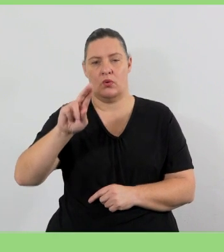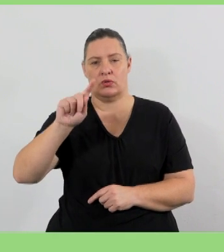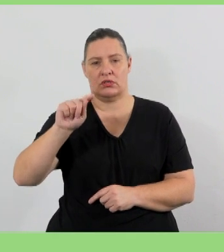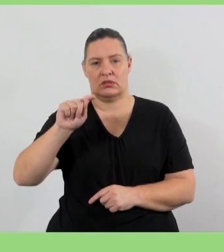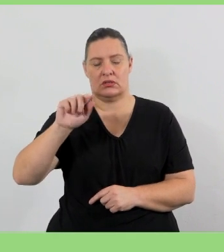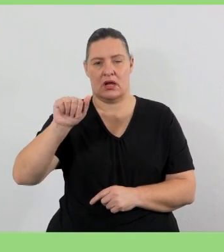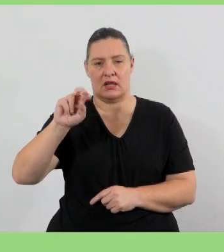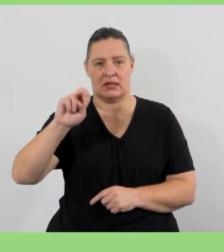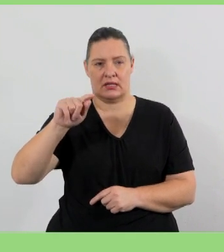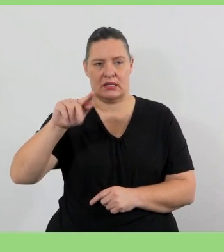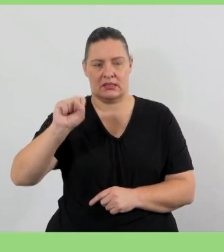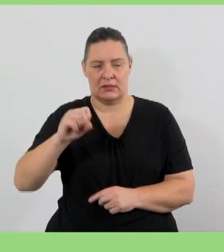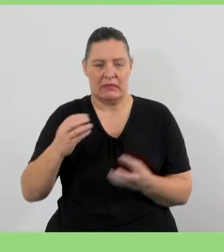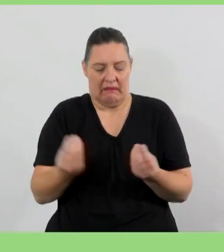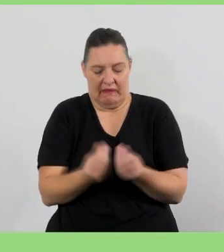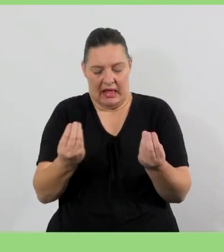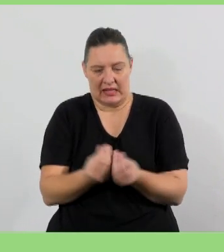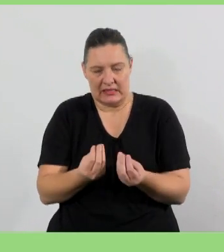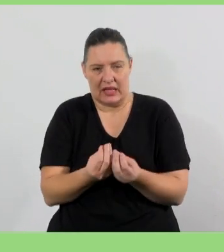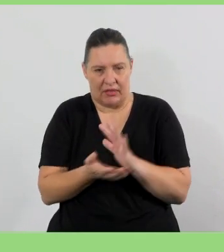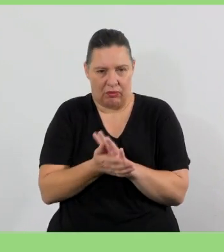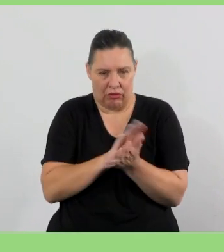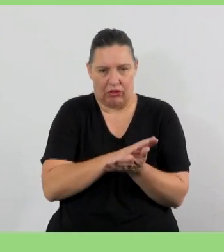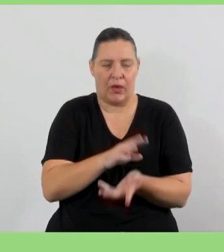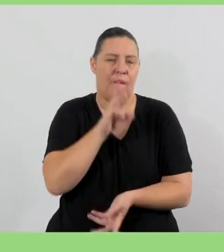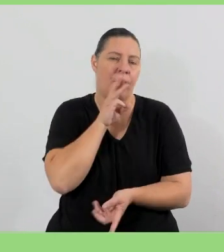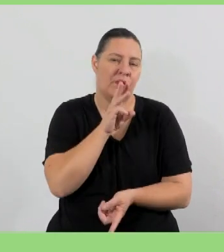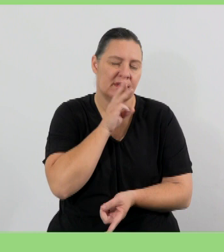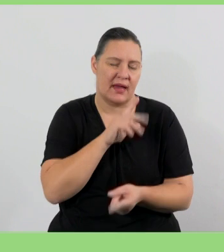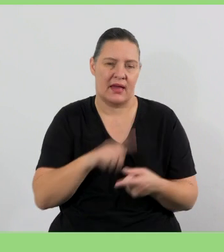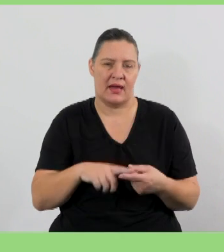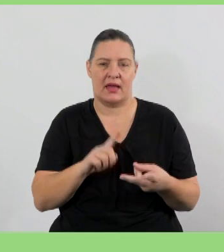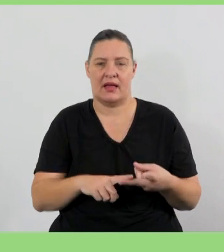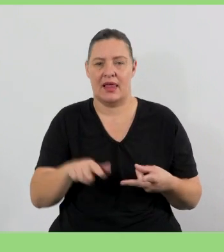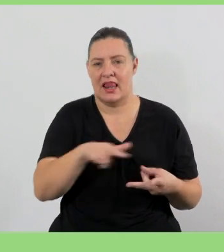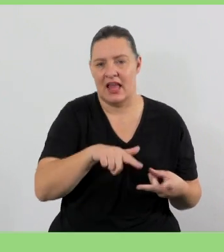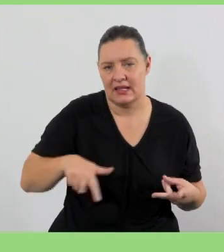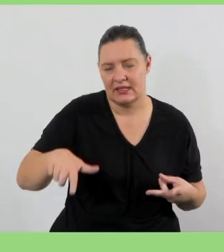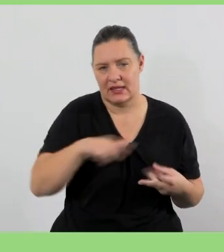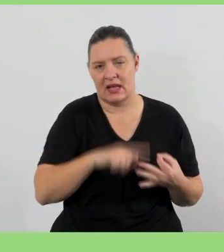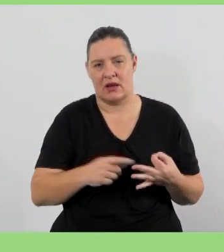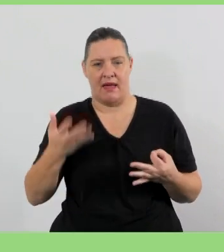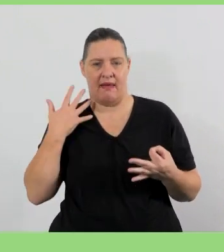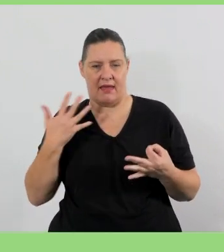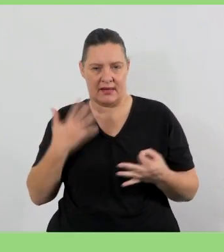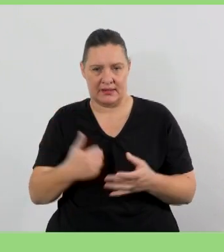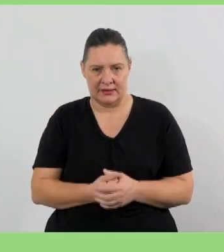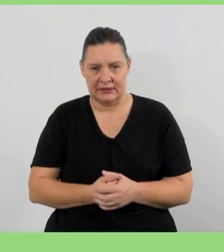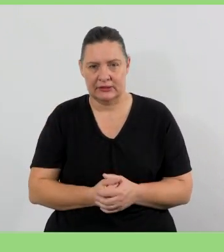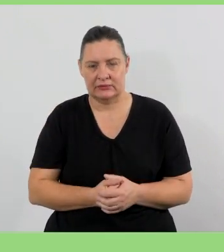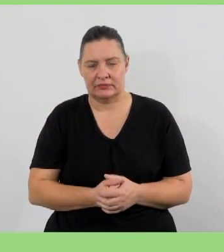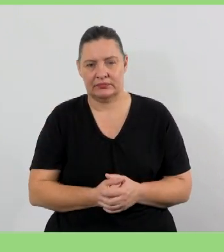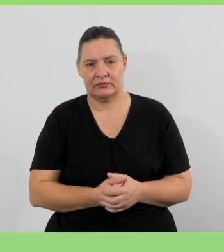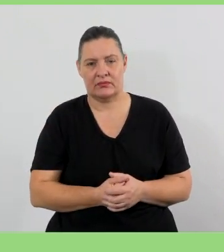Pollutants refers to substances that contaminate water, land, and air.